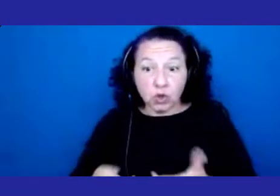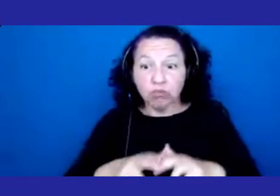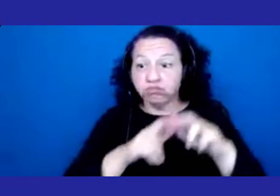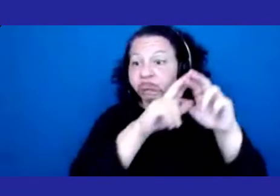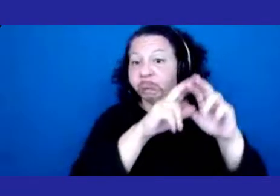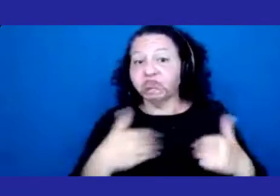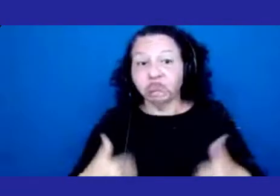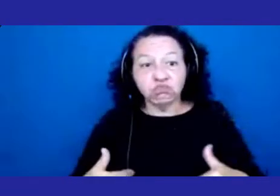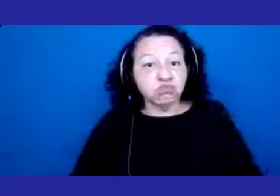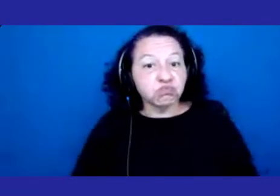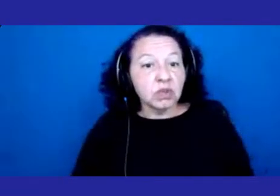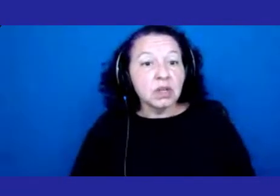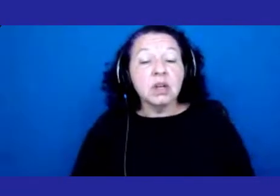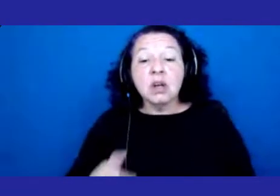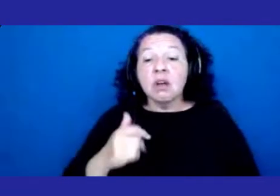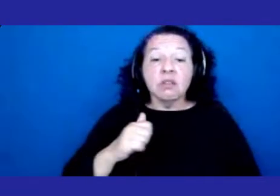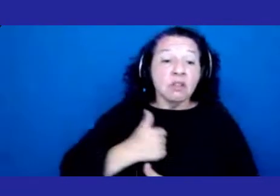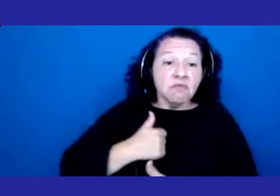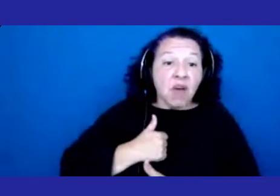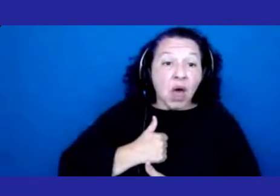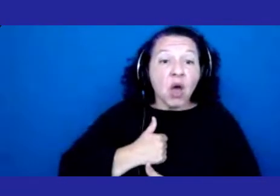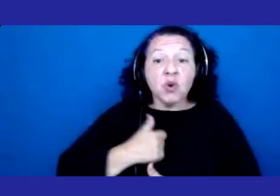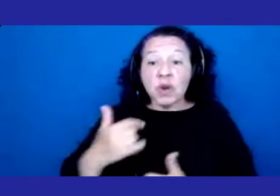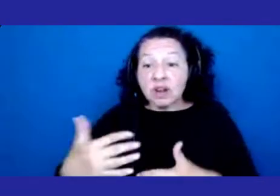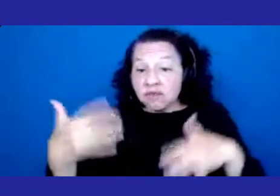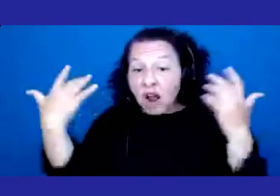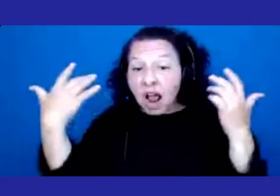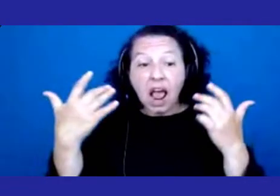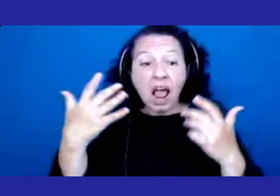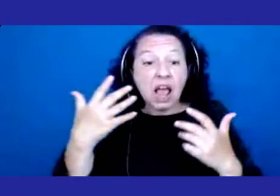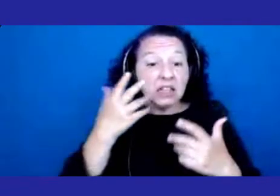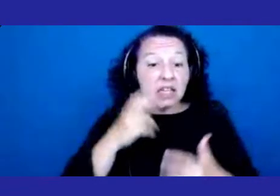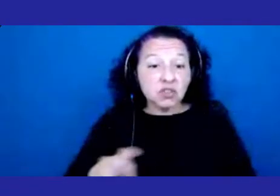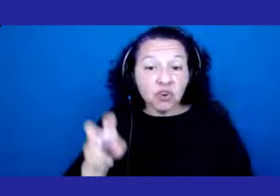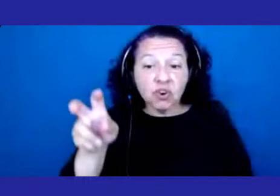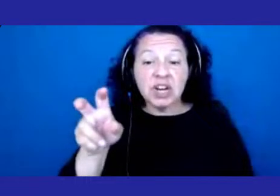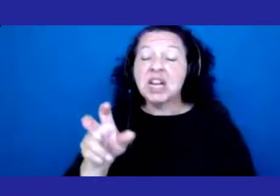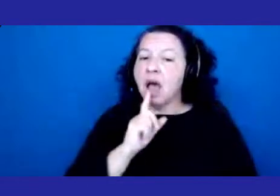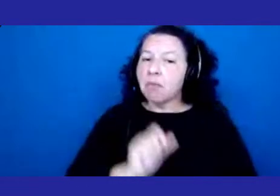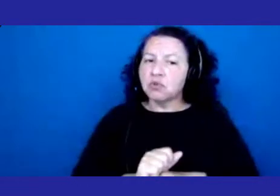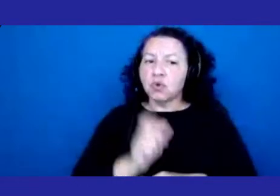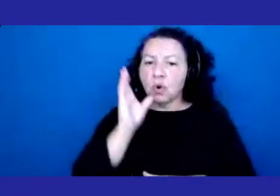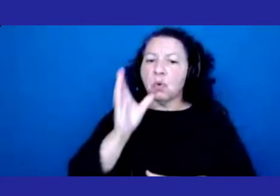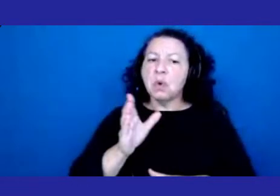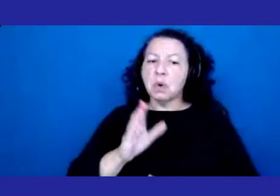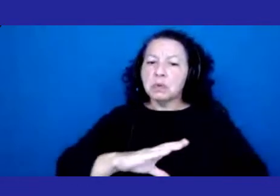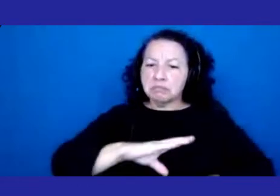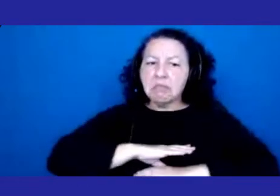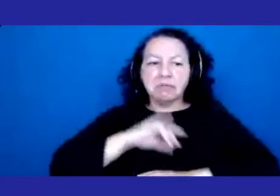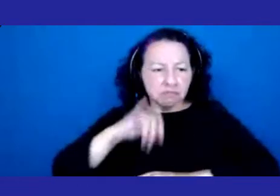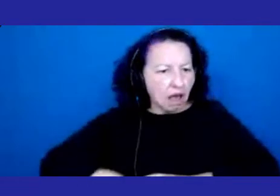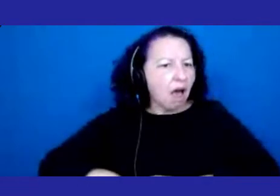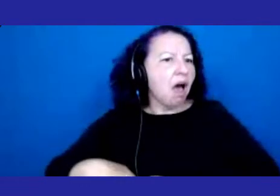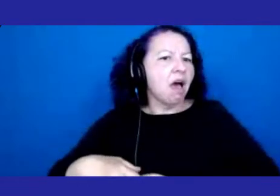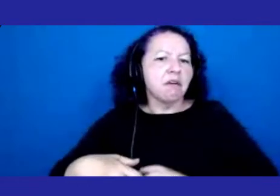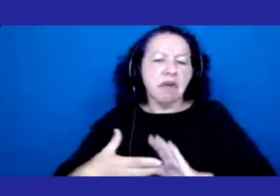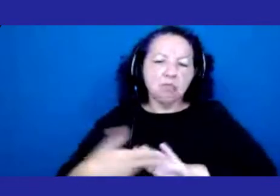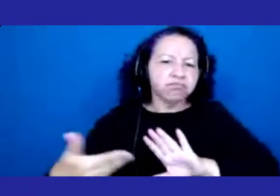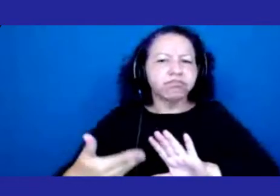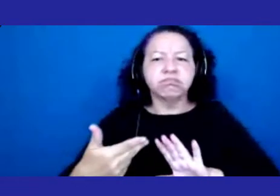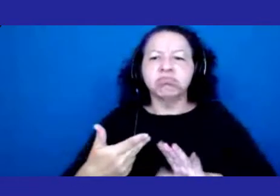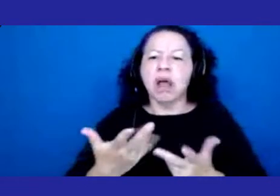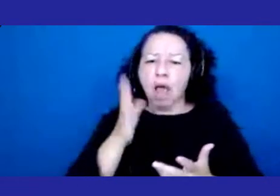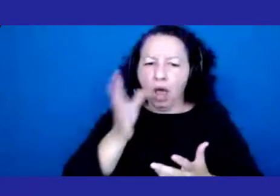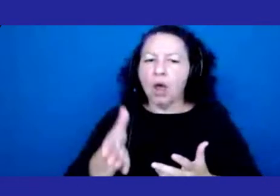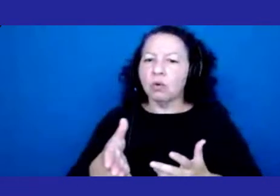The veteran-friendly journey, I'm sure we will meet the designation and we will choose others to be proud of. So I'm very proud of the work that we're